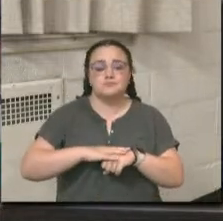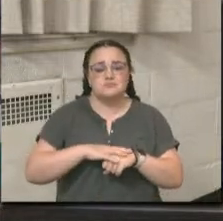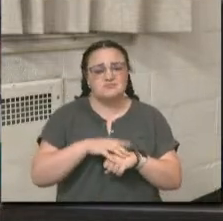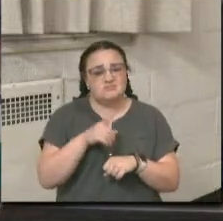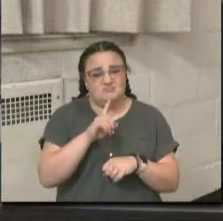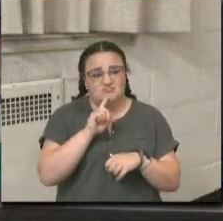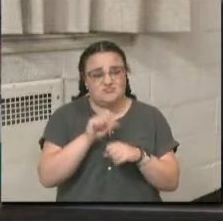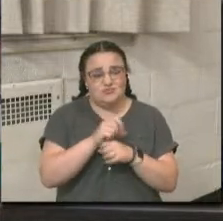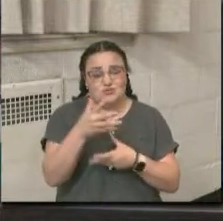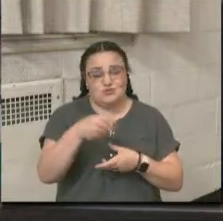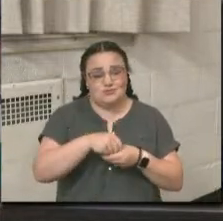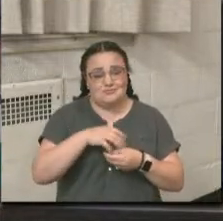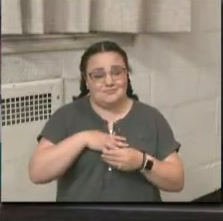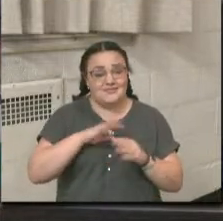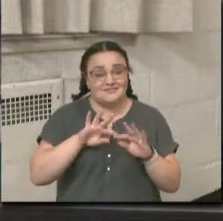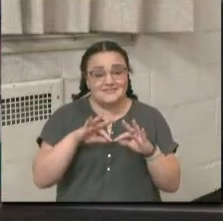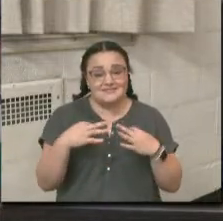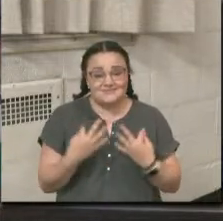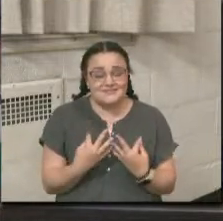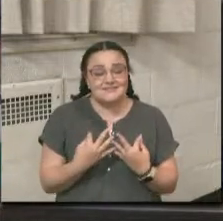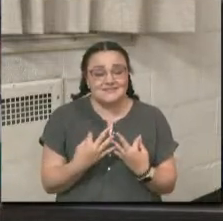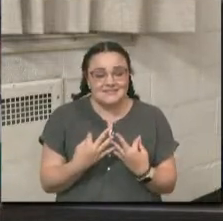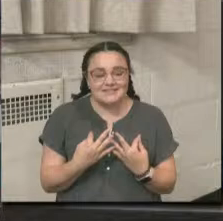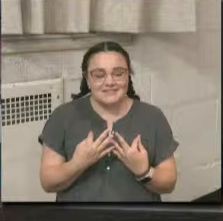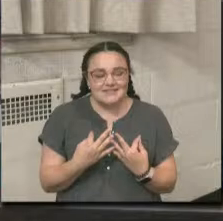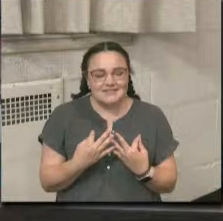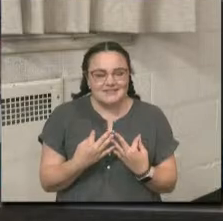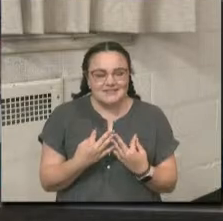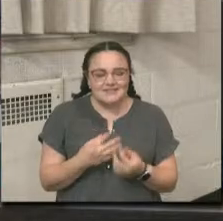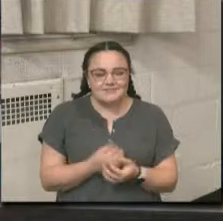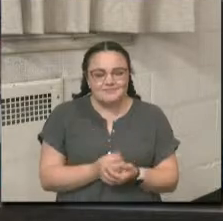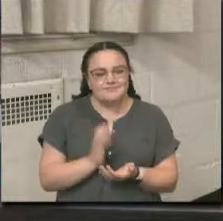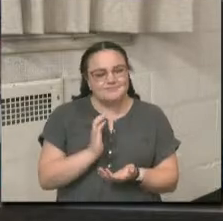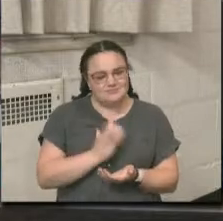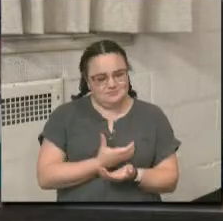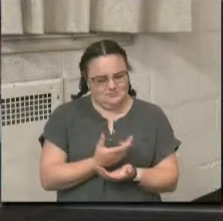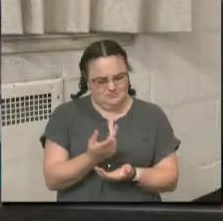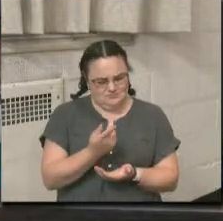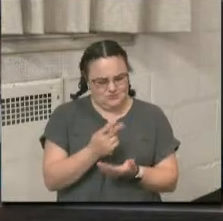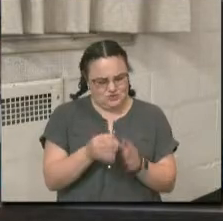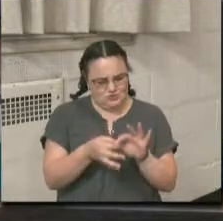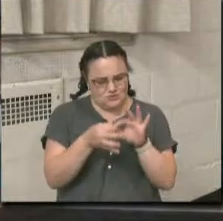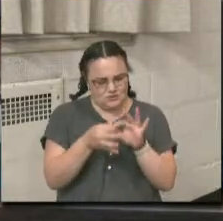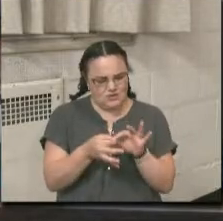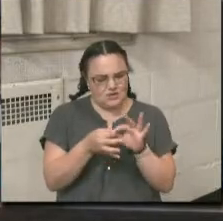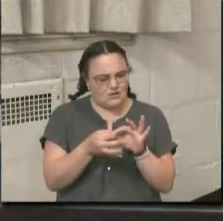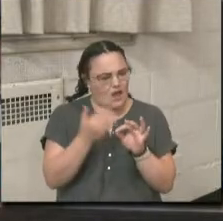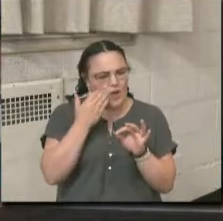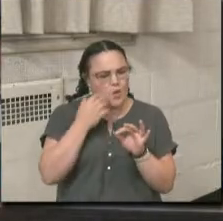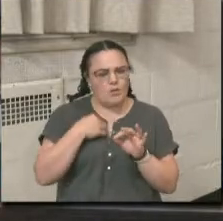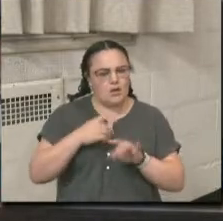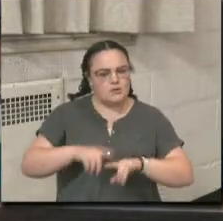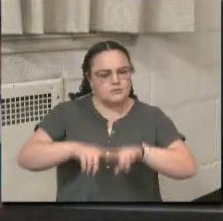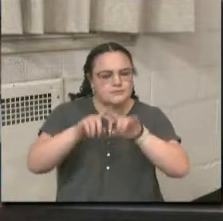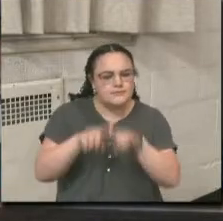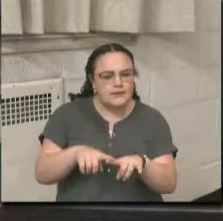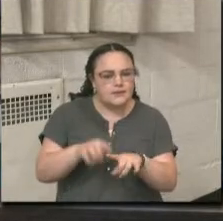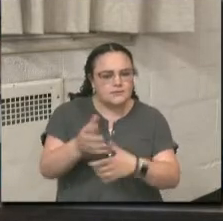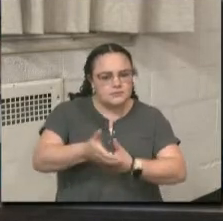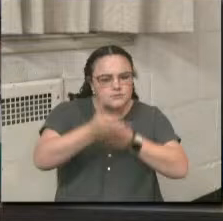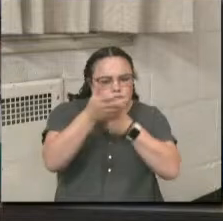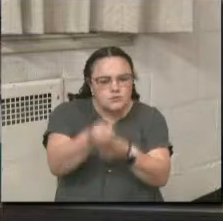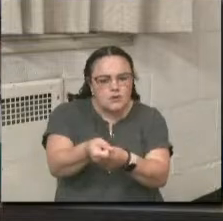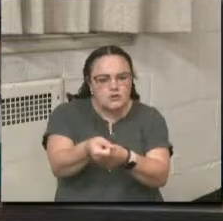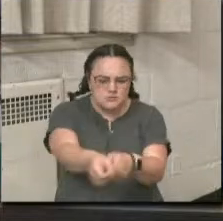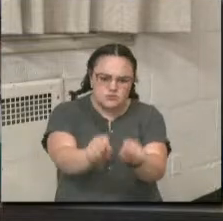to me here. And with you, I knew that I had someone to rely on. I knew that I had someone to trust that was looking out for